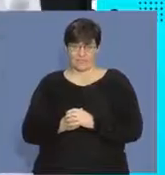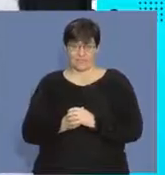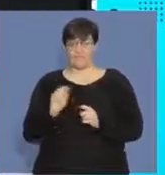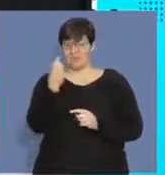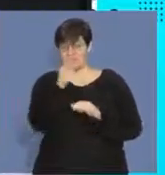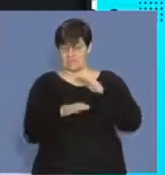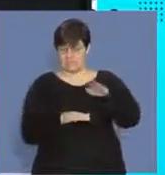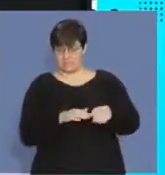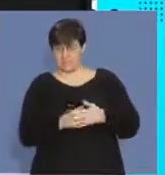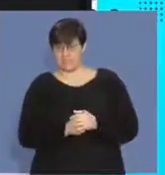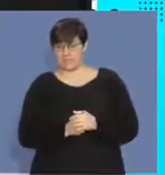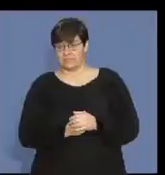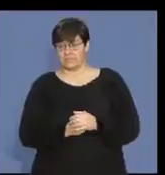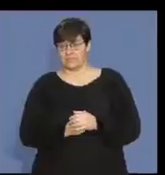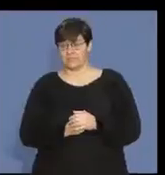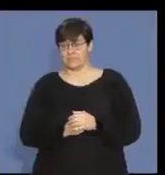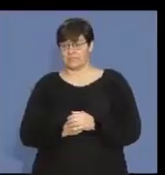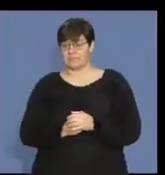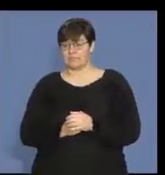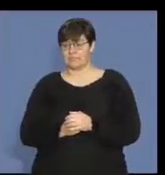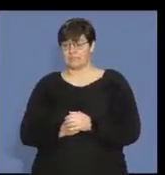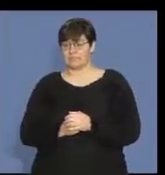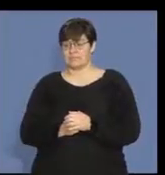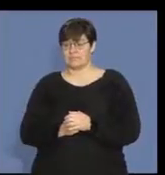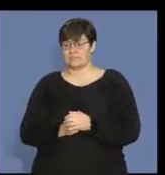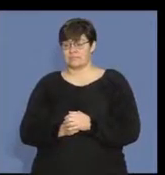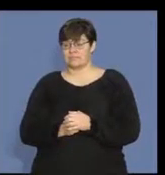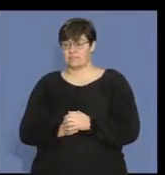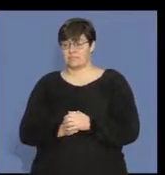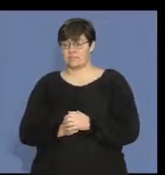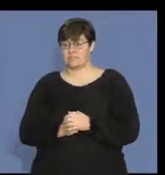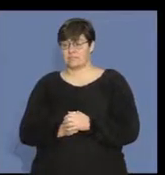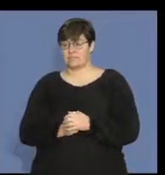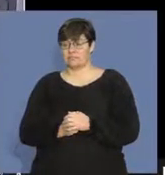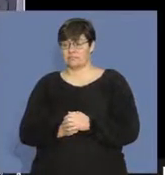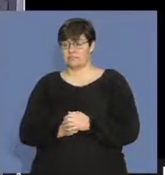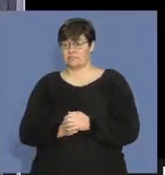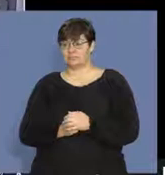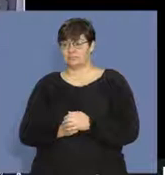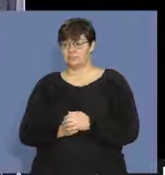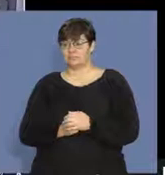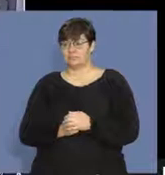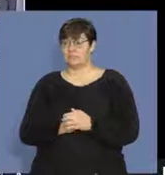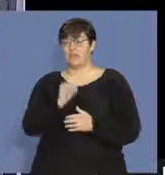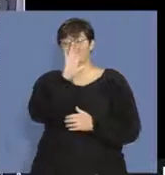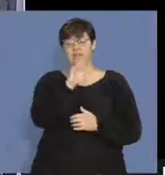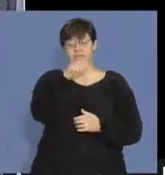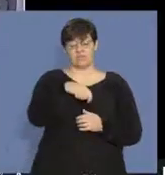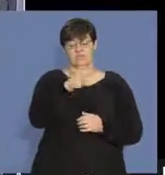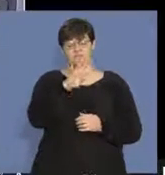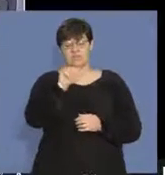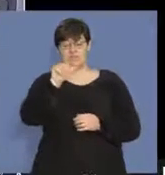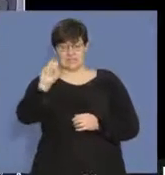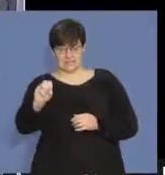Therefore, step number one, the first thing you're going to do is to work out our amount, which